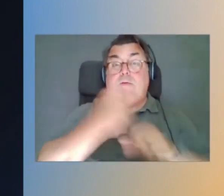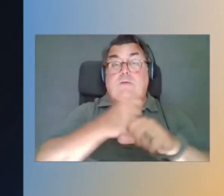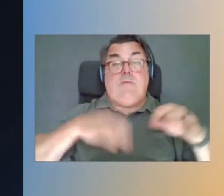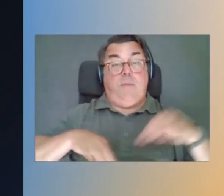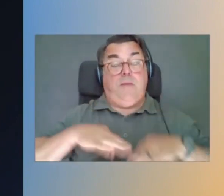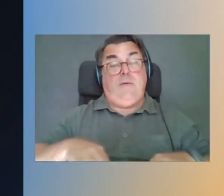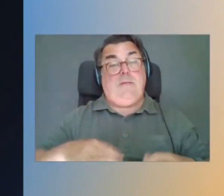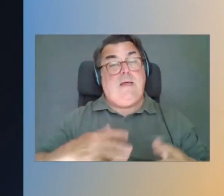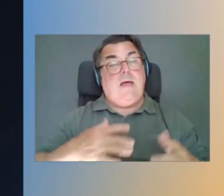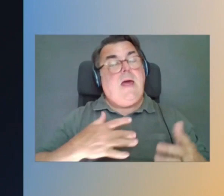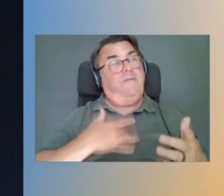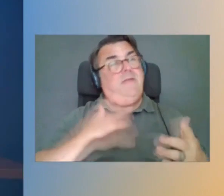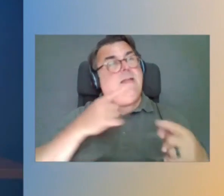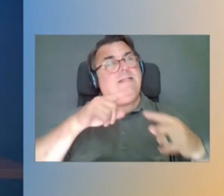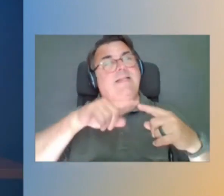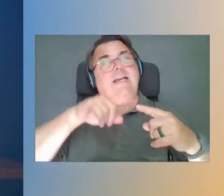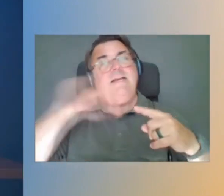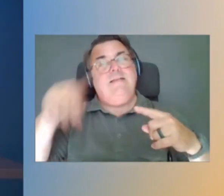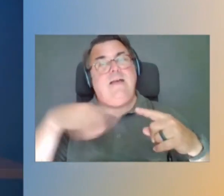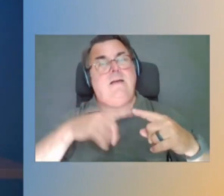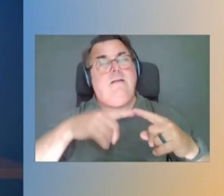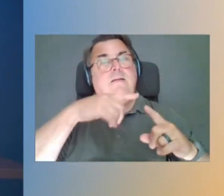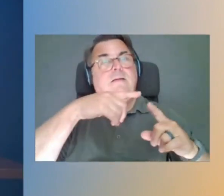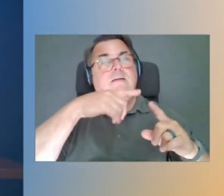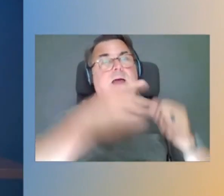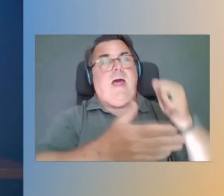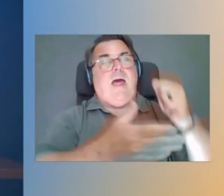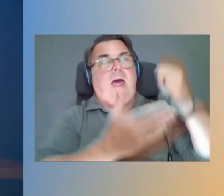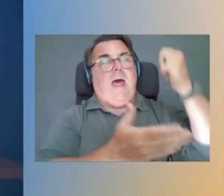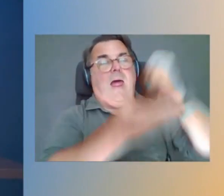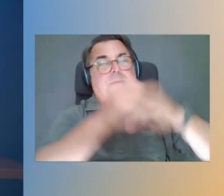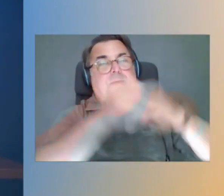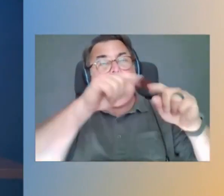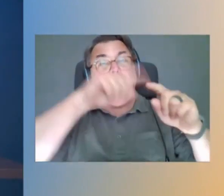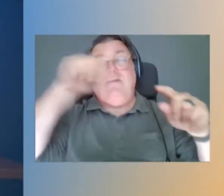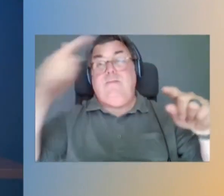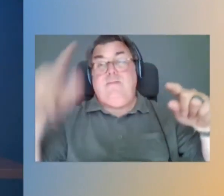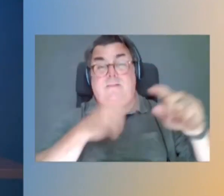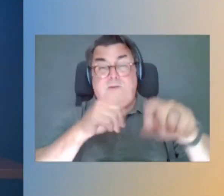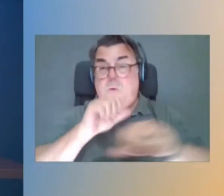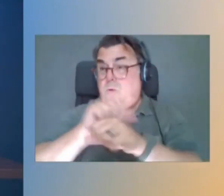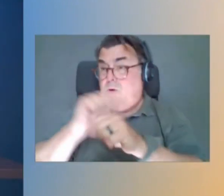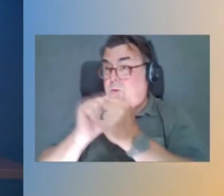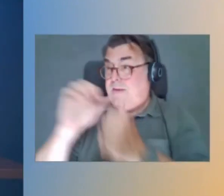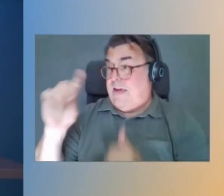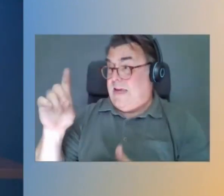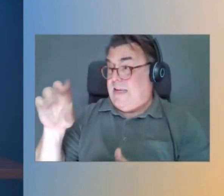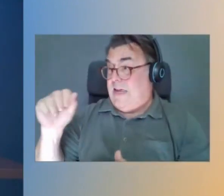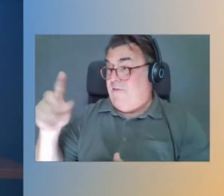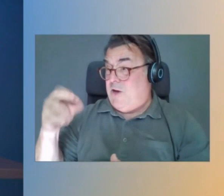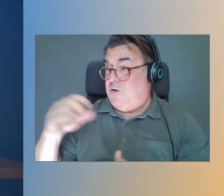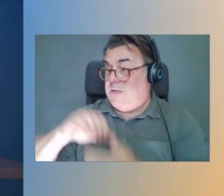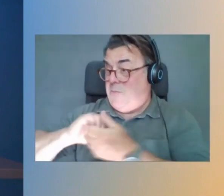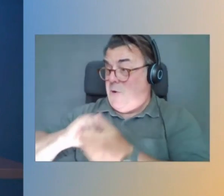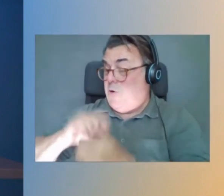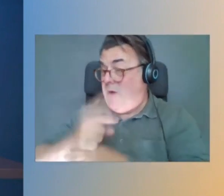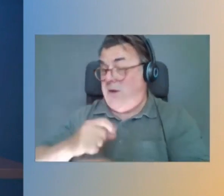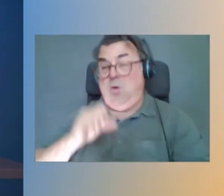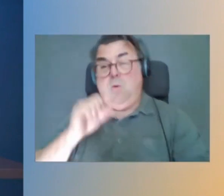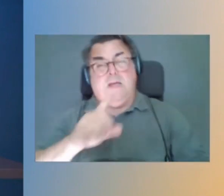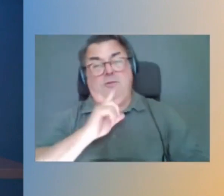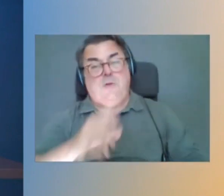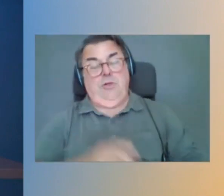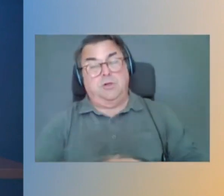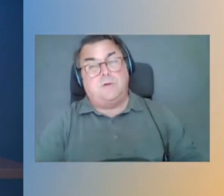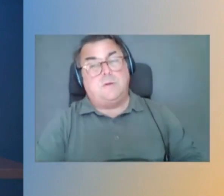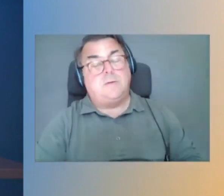virtuous cycle for us. Yeah, and Ahmed, you work closely with the EDA vendors from a partner relationship perspective. Yeah, absolutely. And again, one of